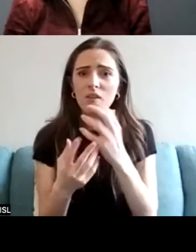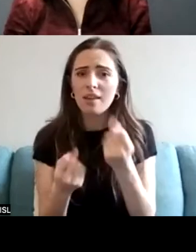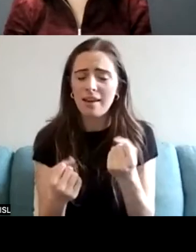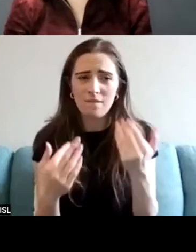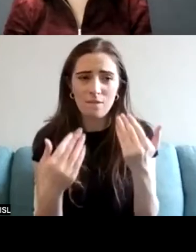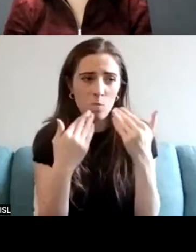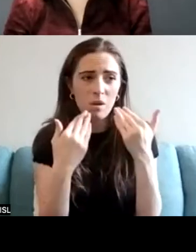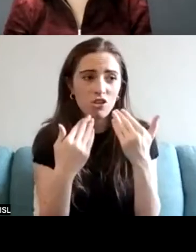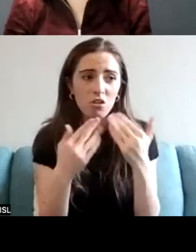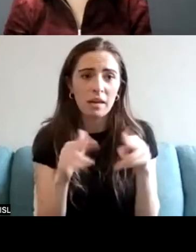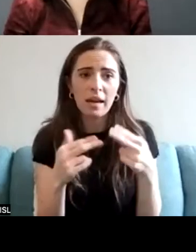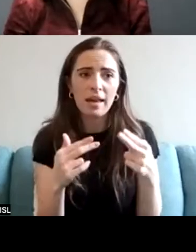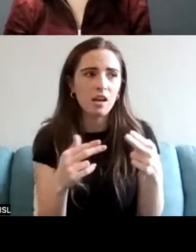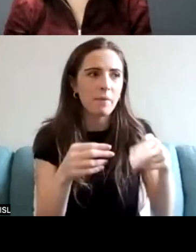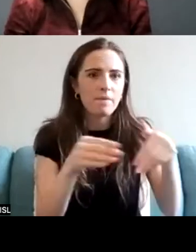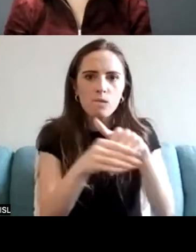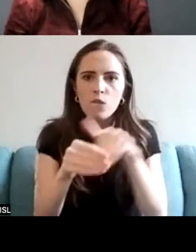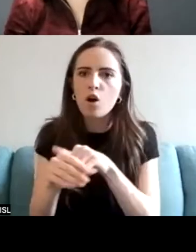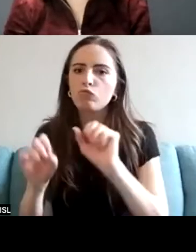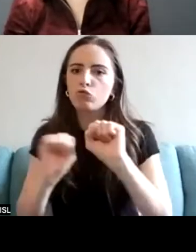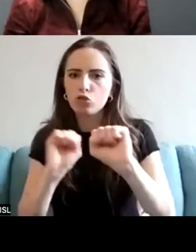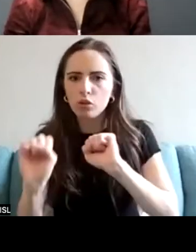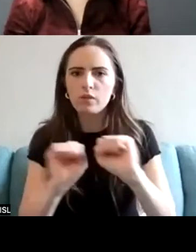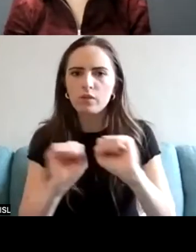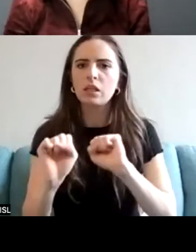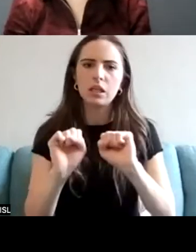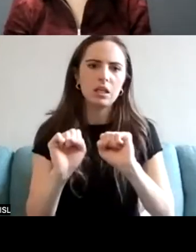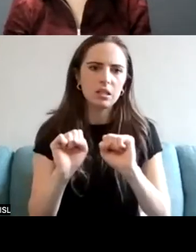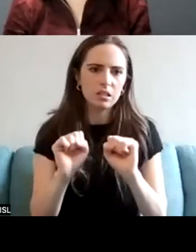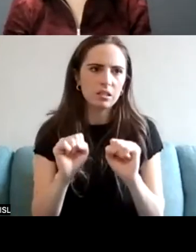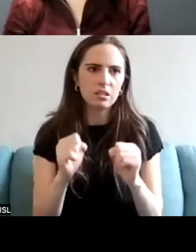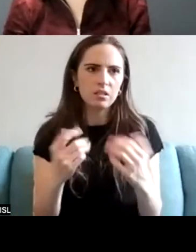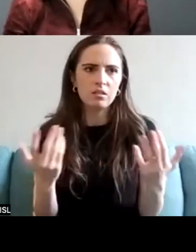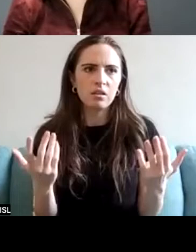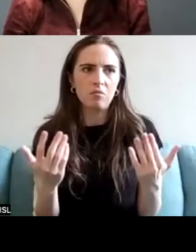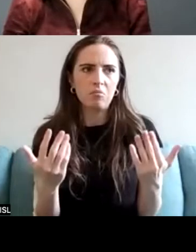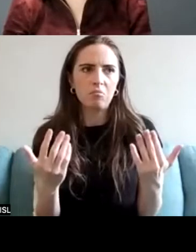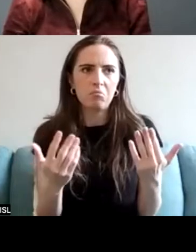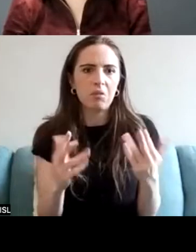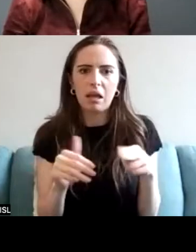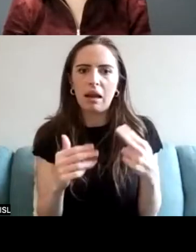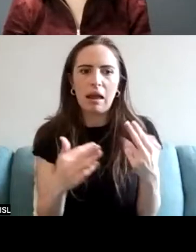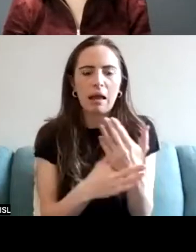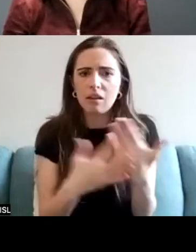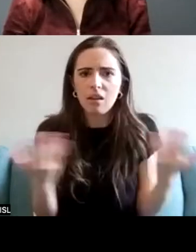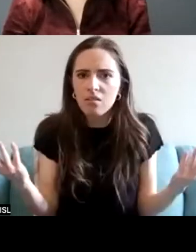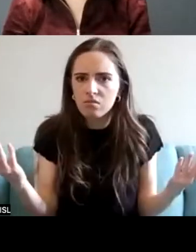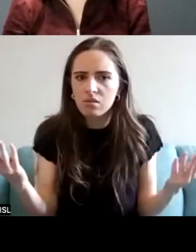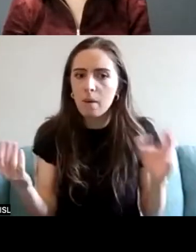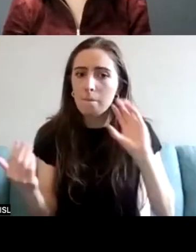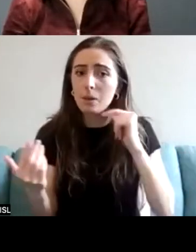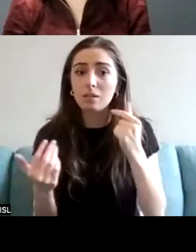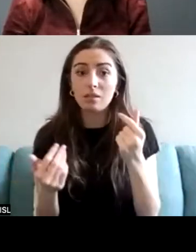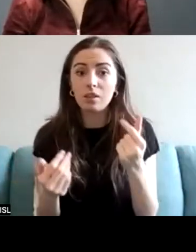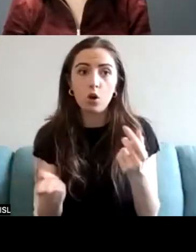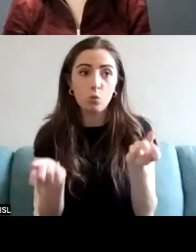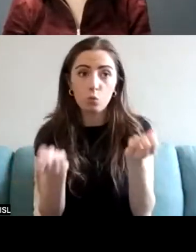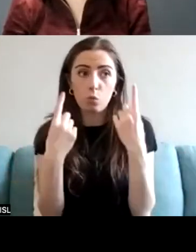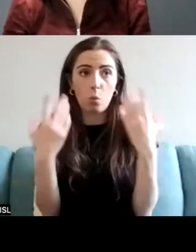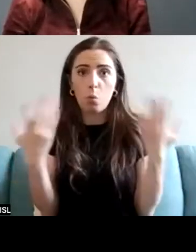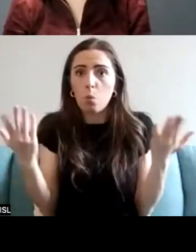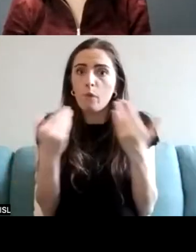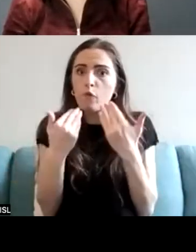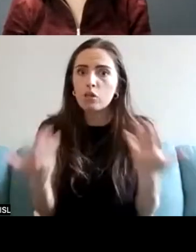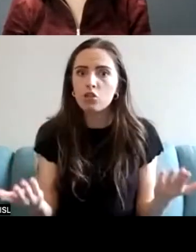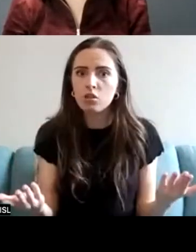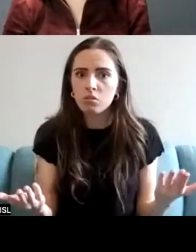you're providing, or we can't attend your event, or oftentimes purchase your product, because we simply don't know the information needed to